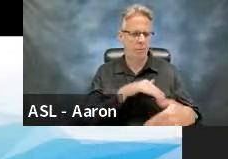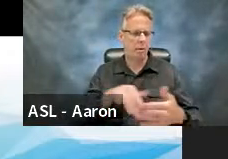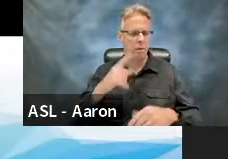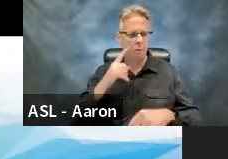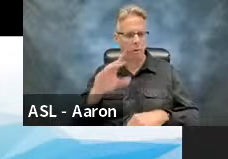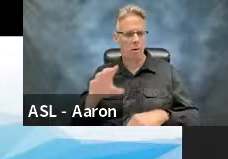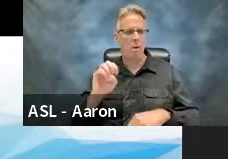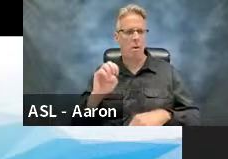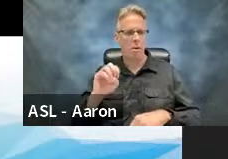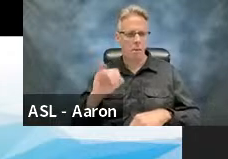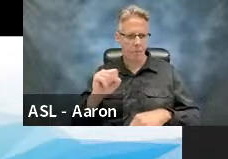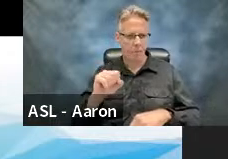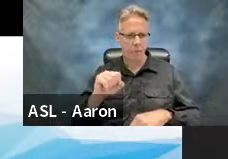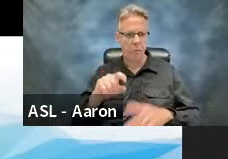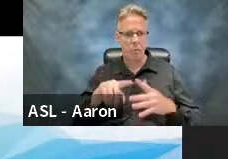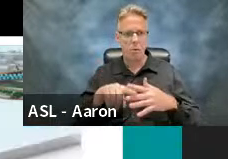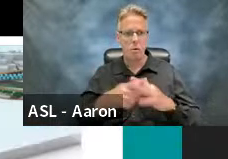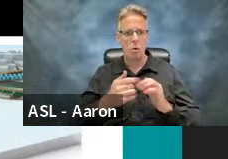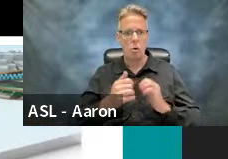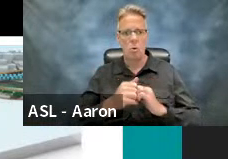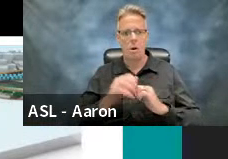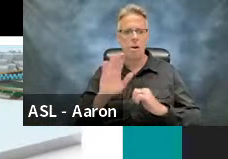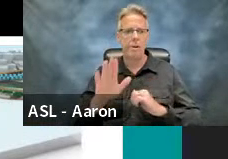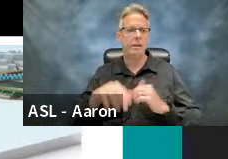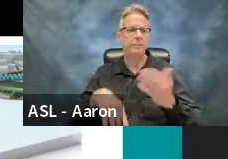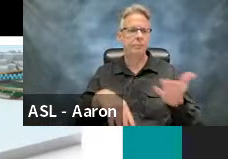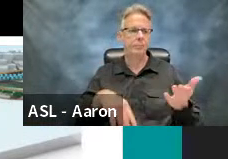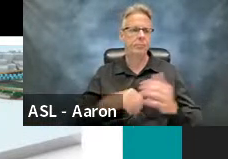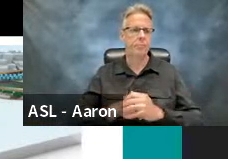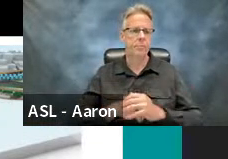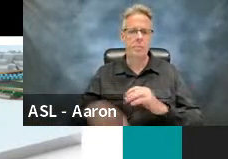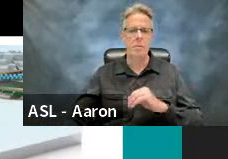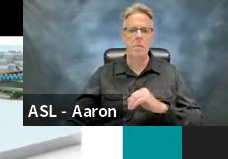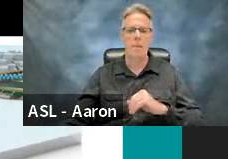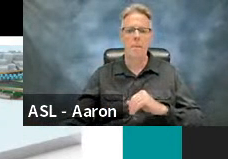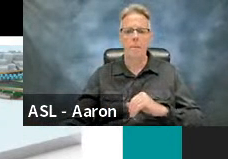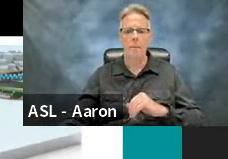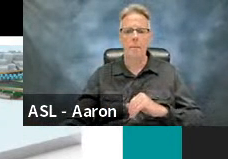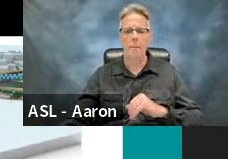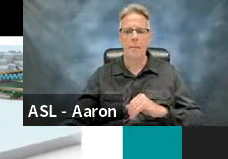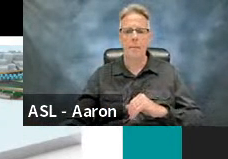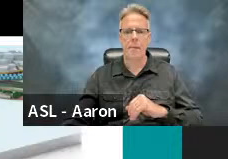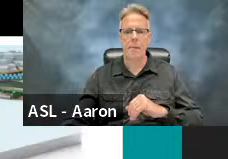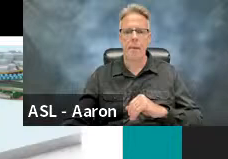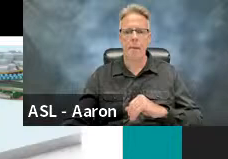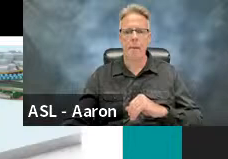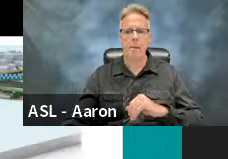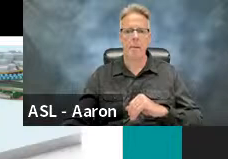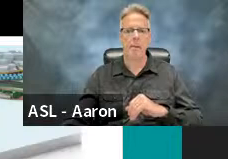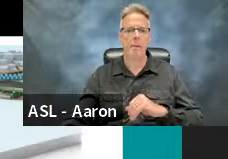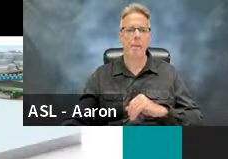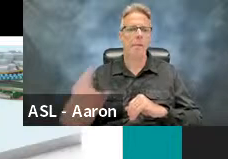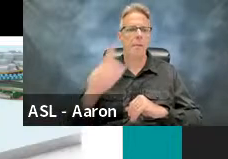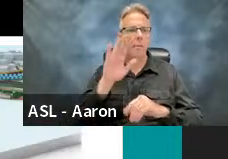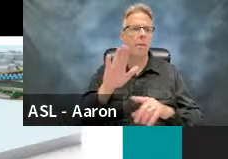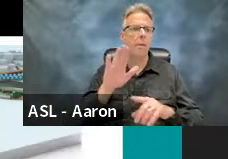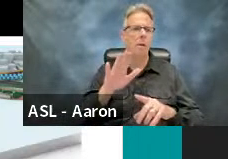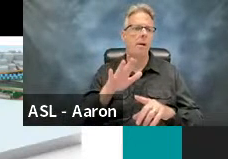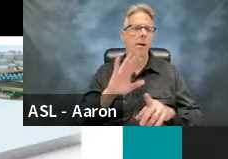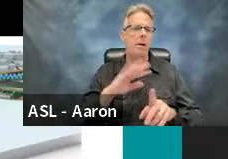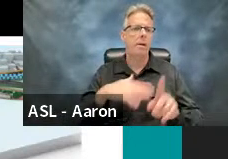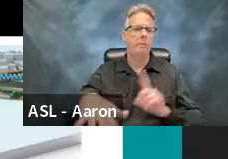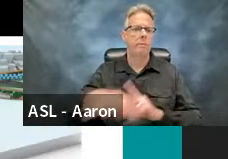EIS. I'll start and end with the context of this work and within our environmental analysis and walk through the next steps as